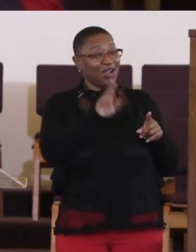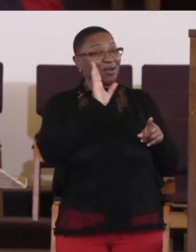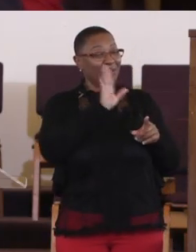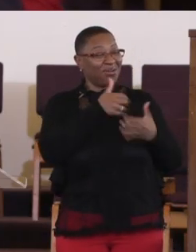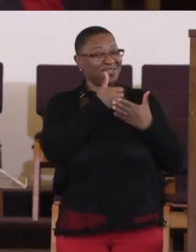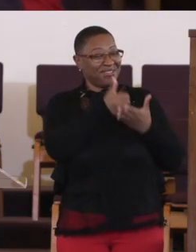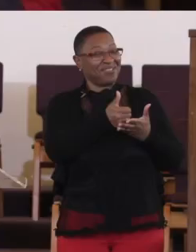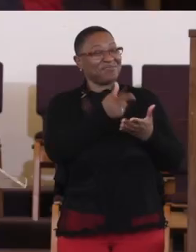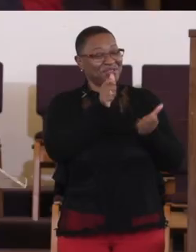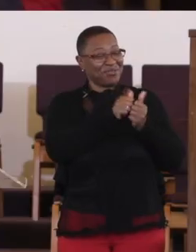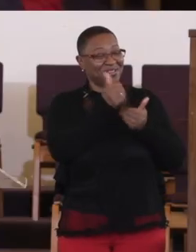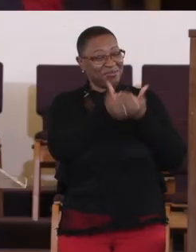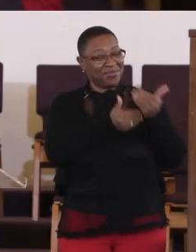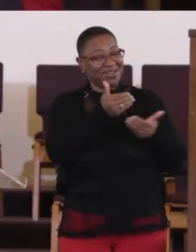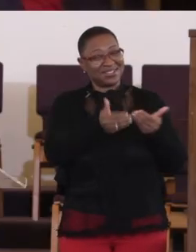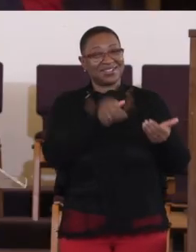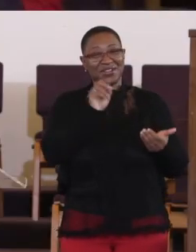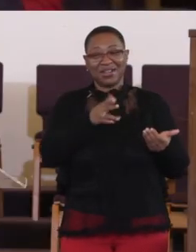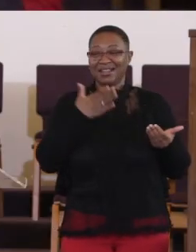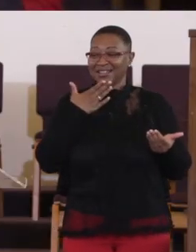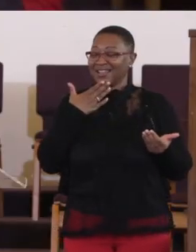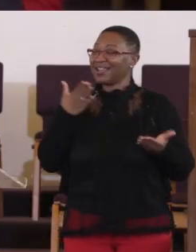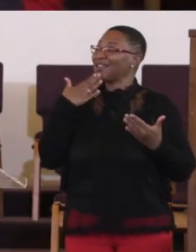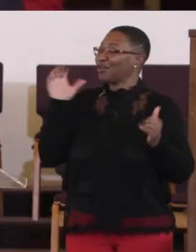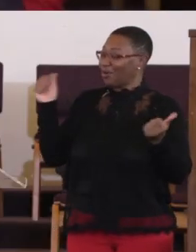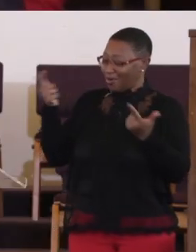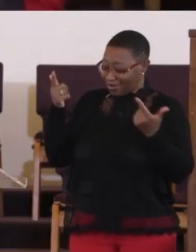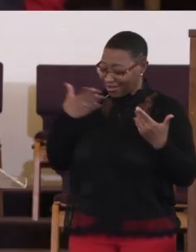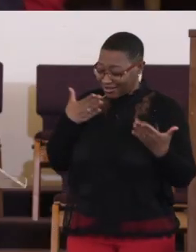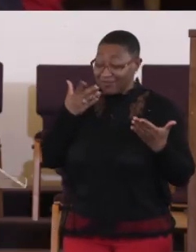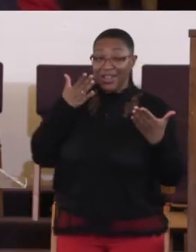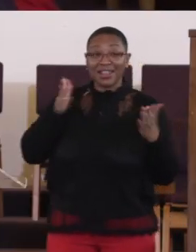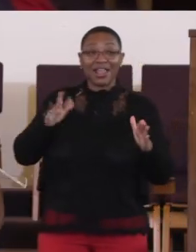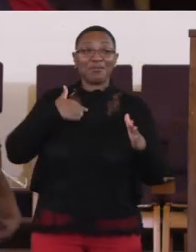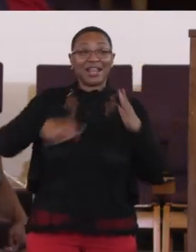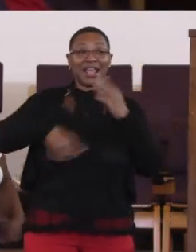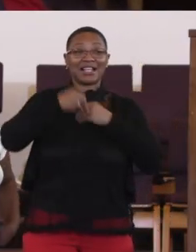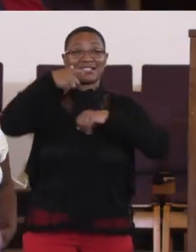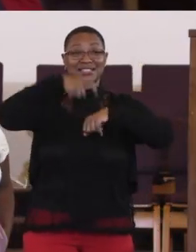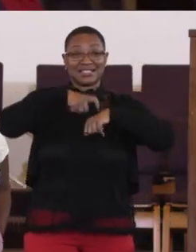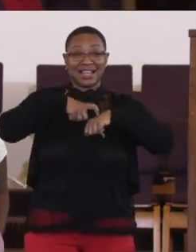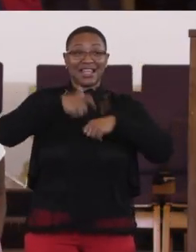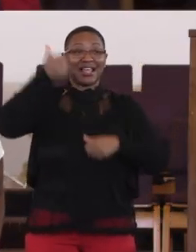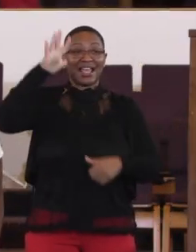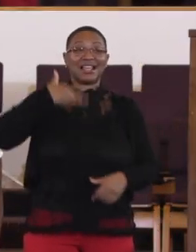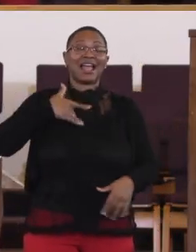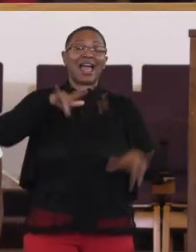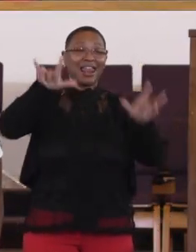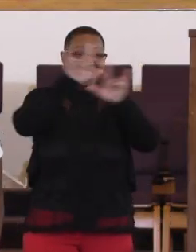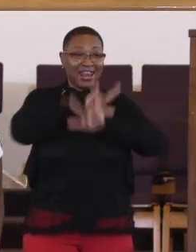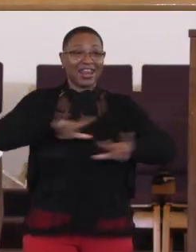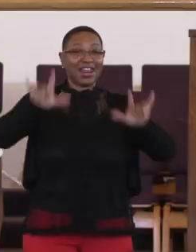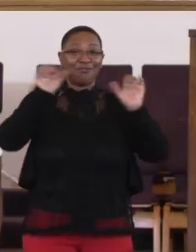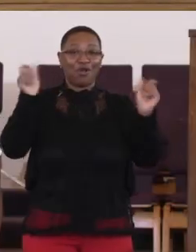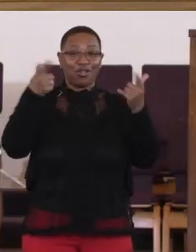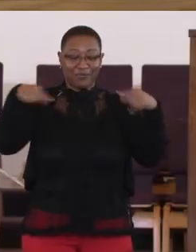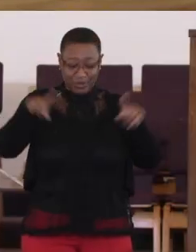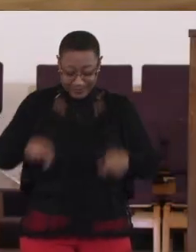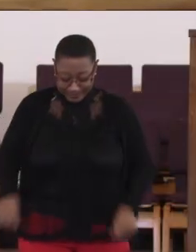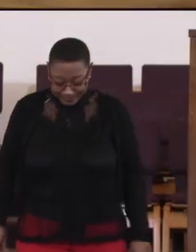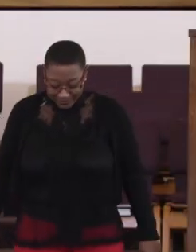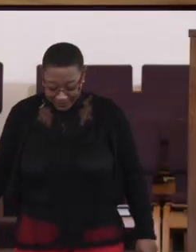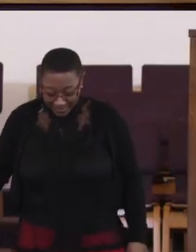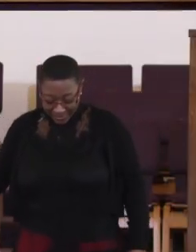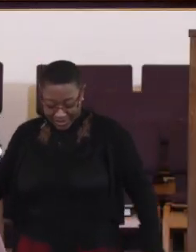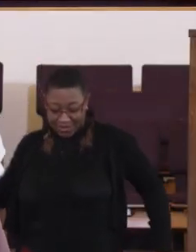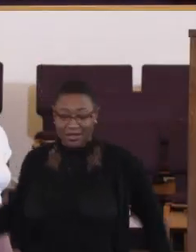you through the process. Thank you. All right. And thank you, everyone. Thank you for allowing me that extra time. God knows I love each and every one of you. All right.